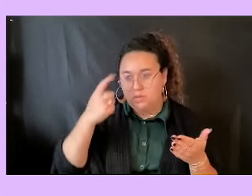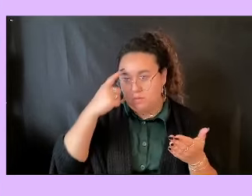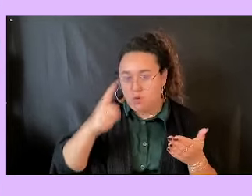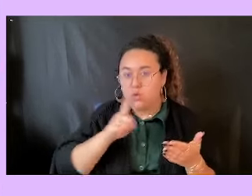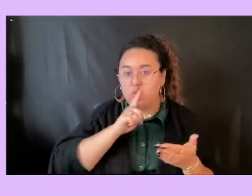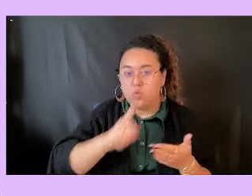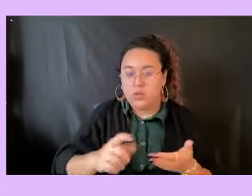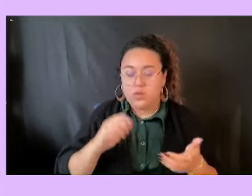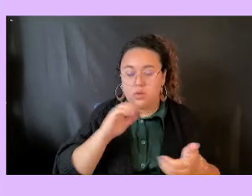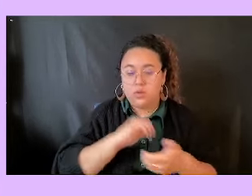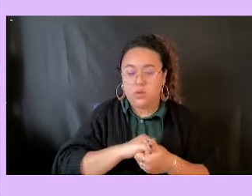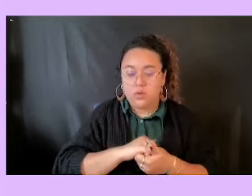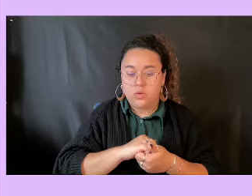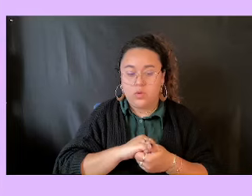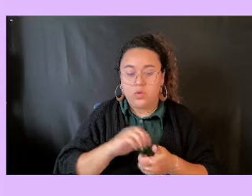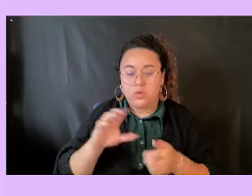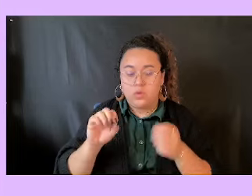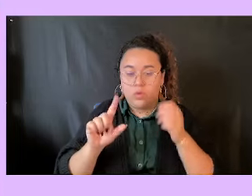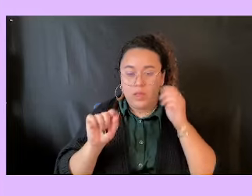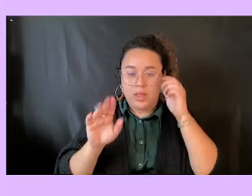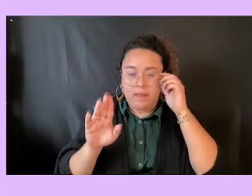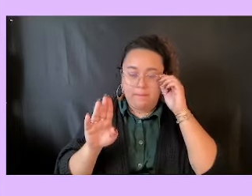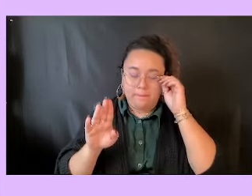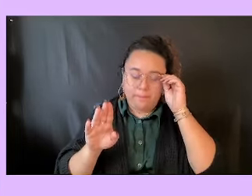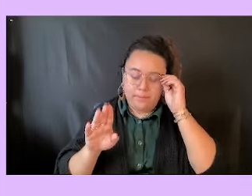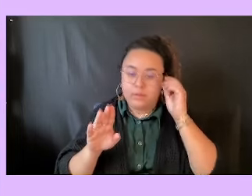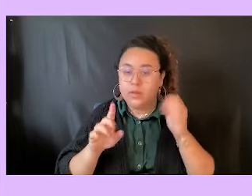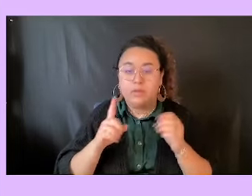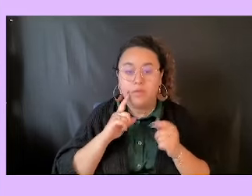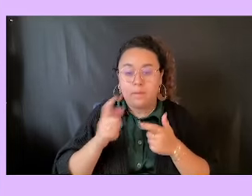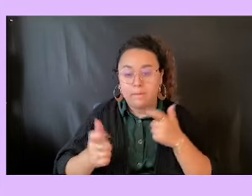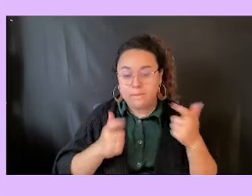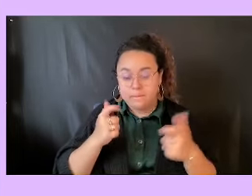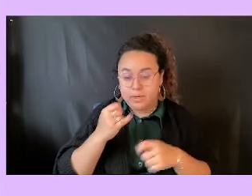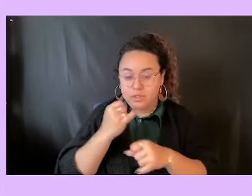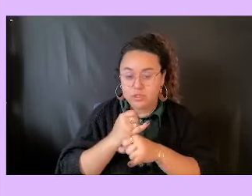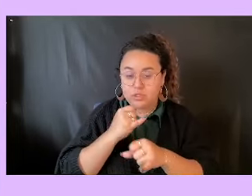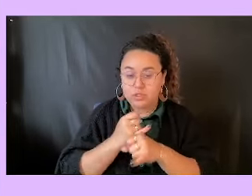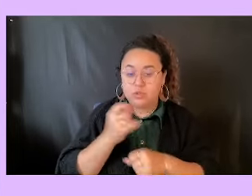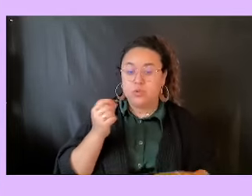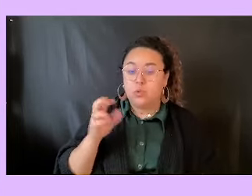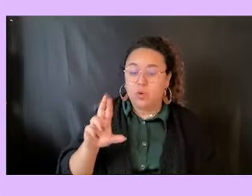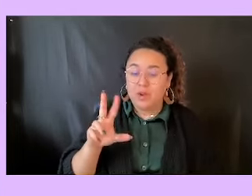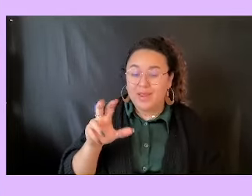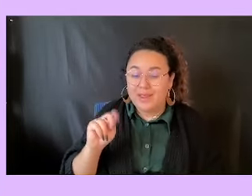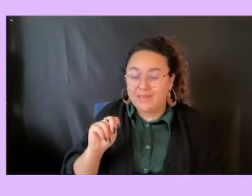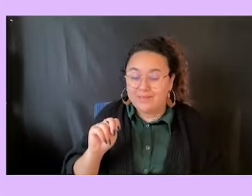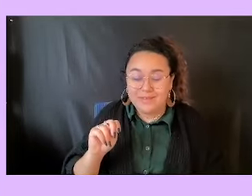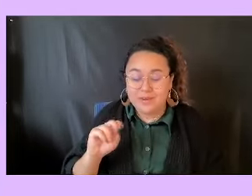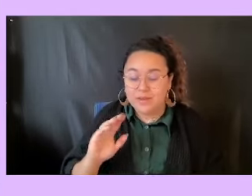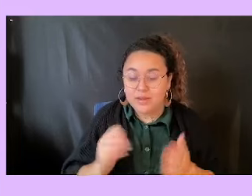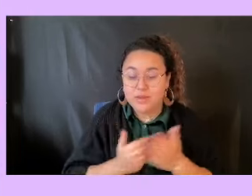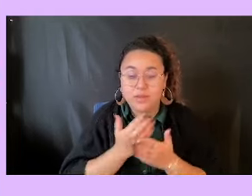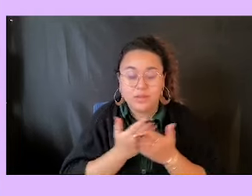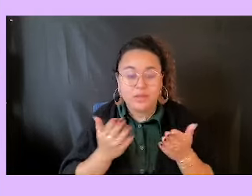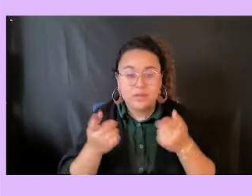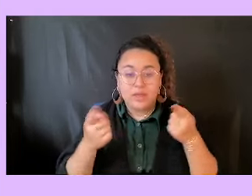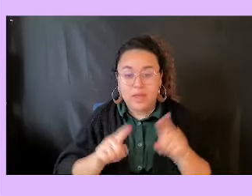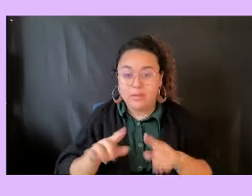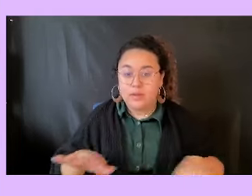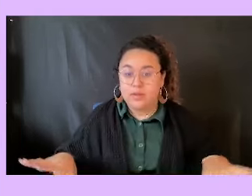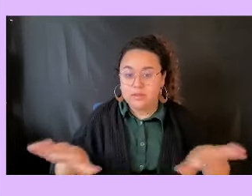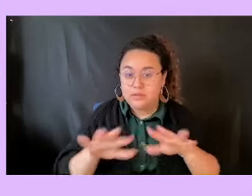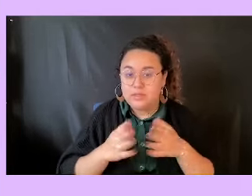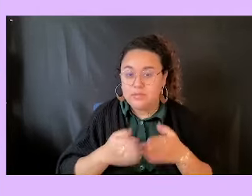collaboration, because to the point of like major institutions or even new things happening in public space, like in the